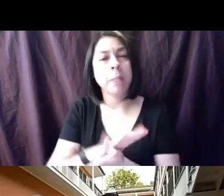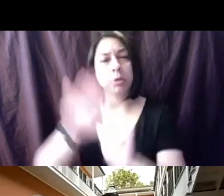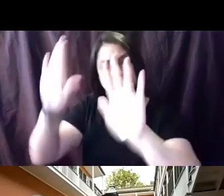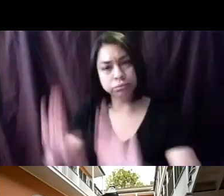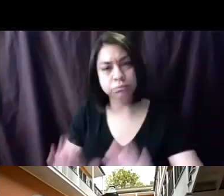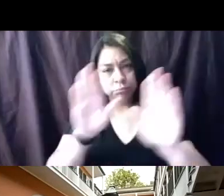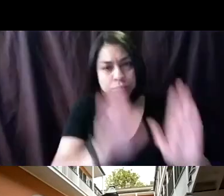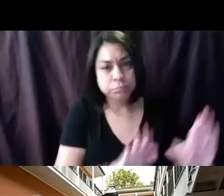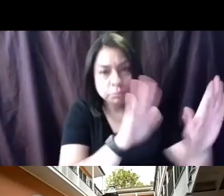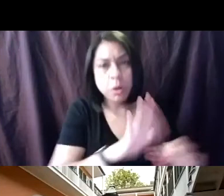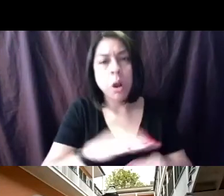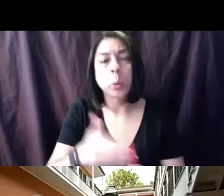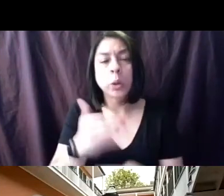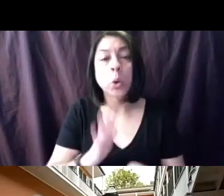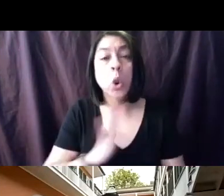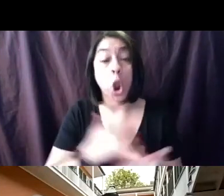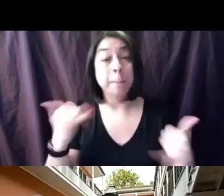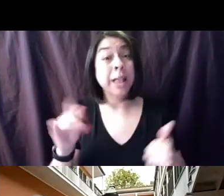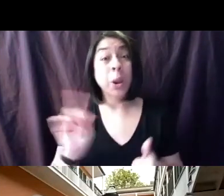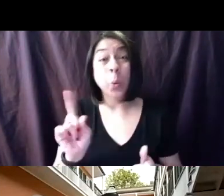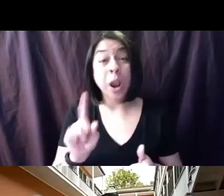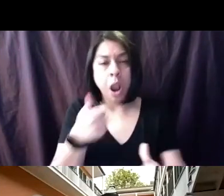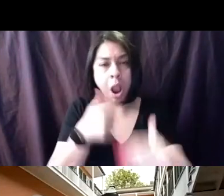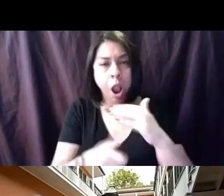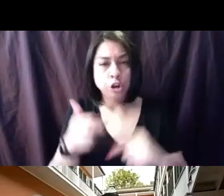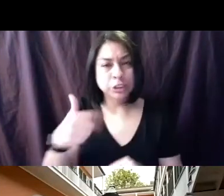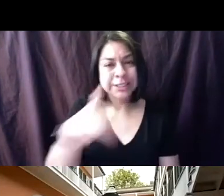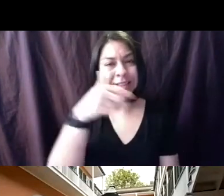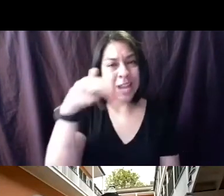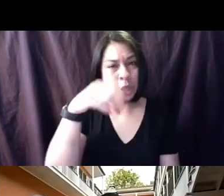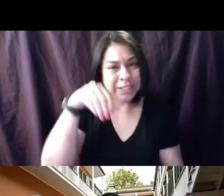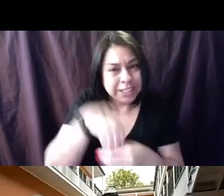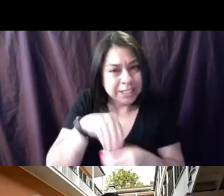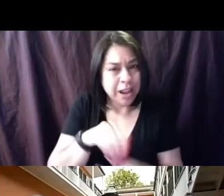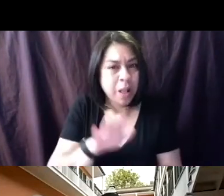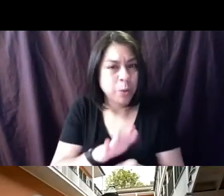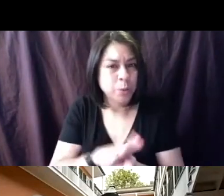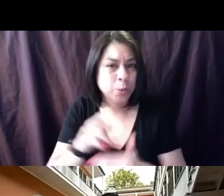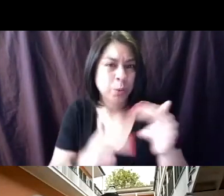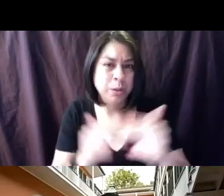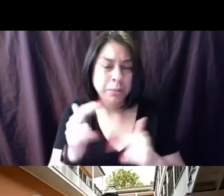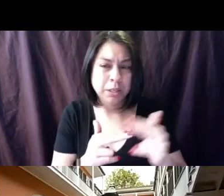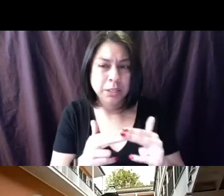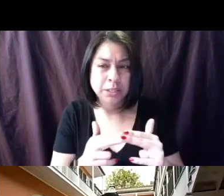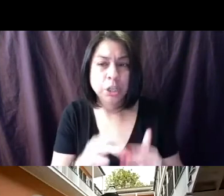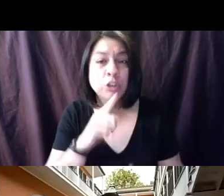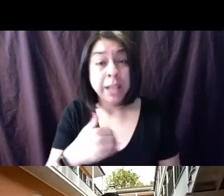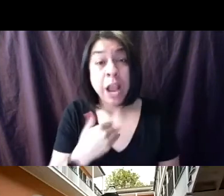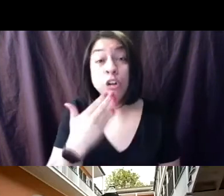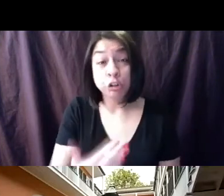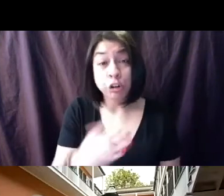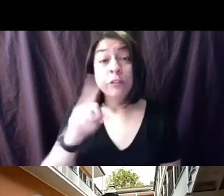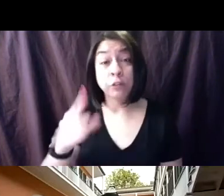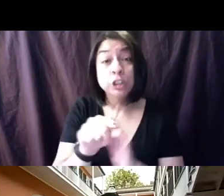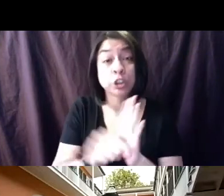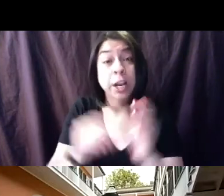Our play area was under a stairwell inside the school building. But we had a very good first grade teacher